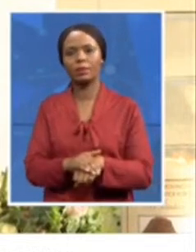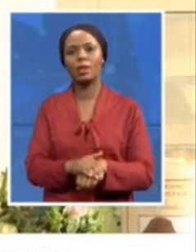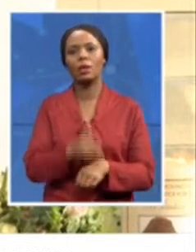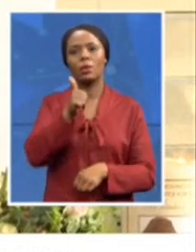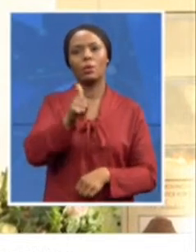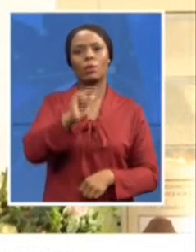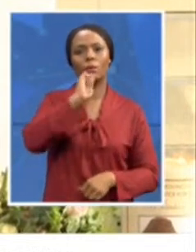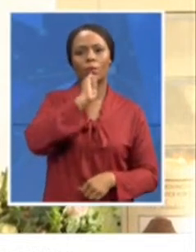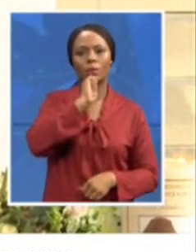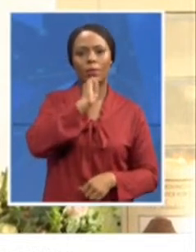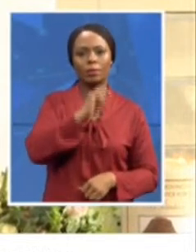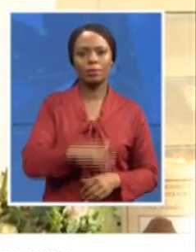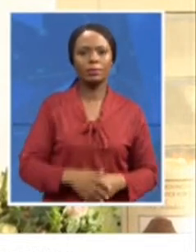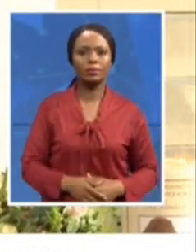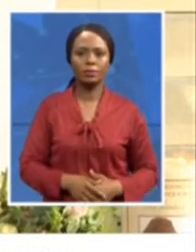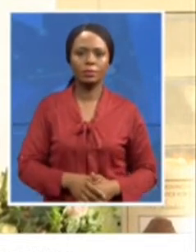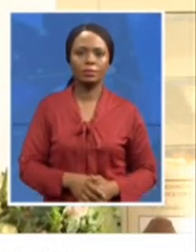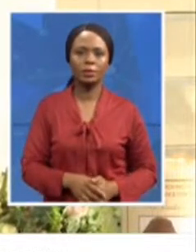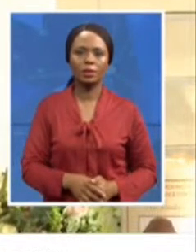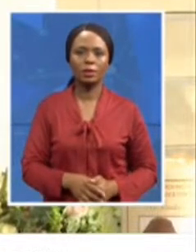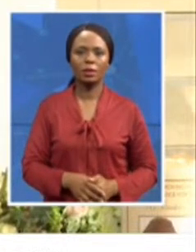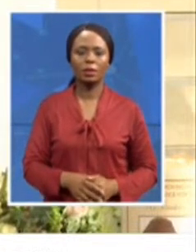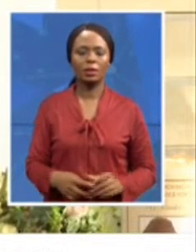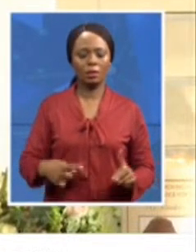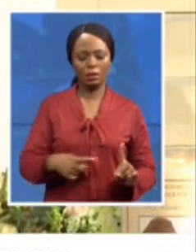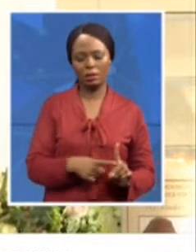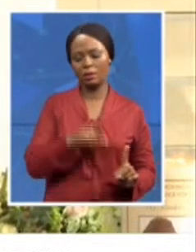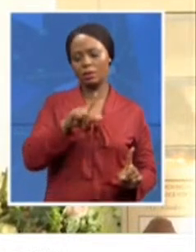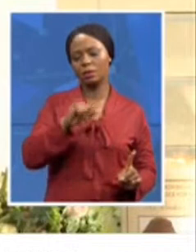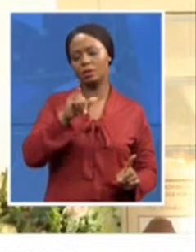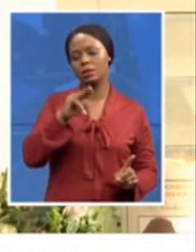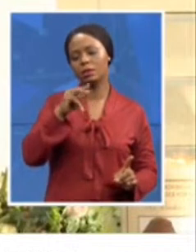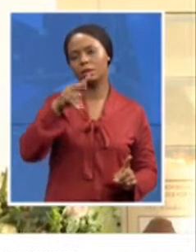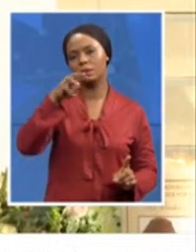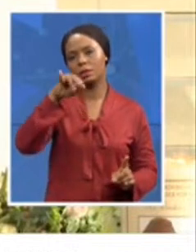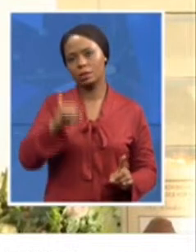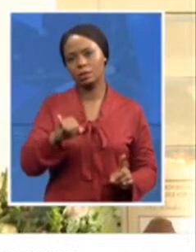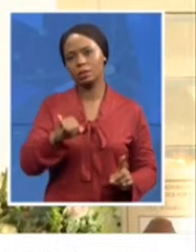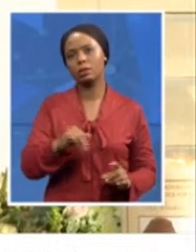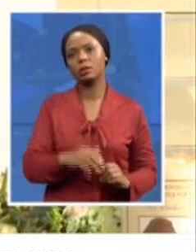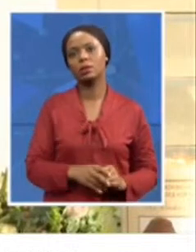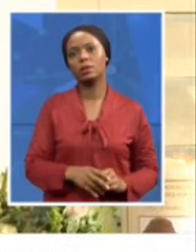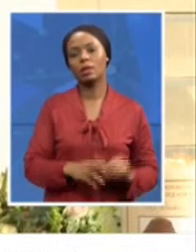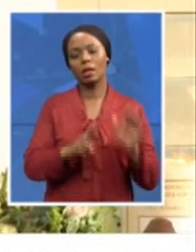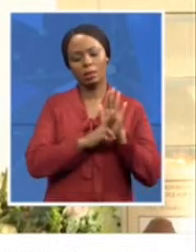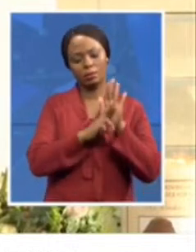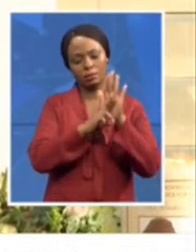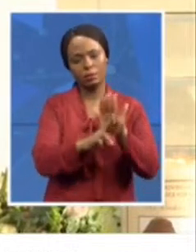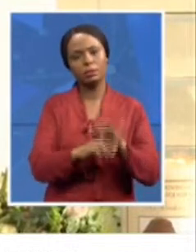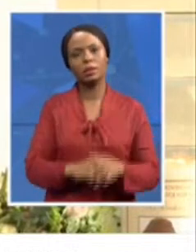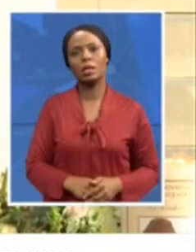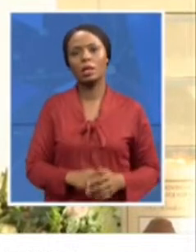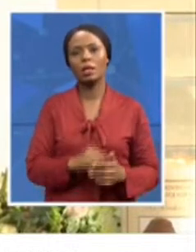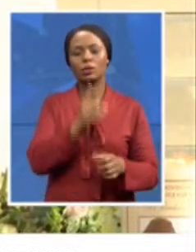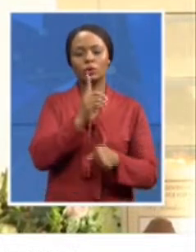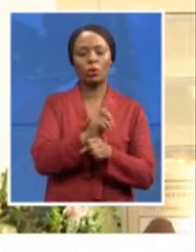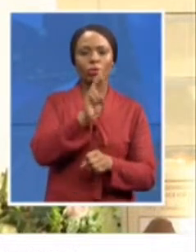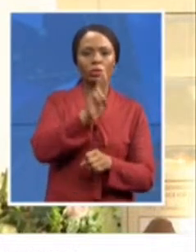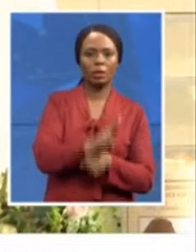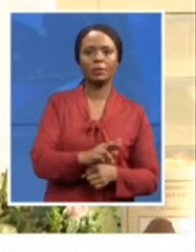Lindiwe Mabuza, Ambassador, Doctor, Comrade,